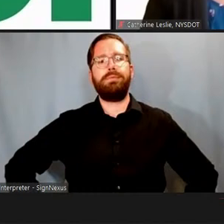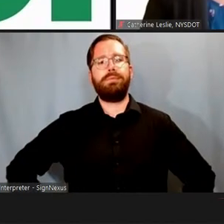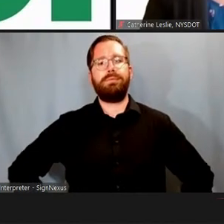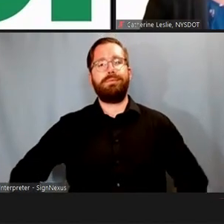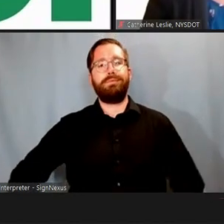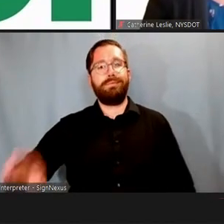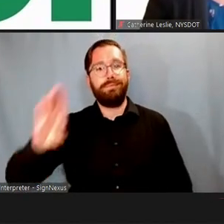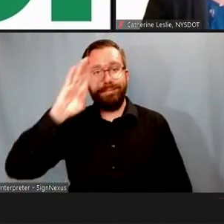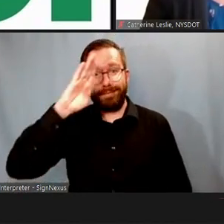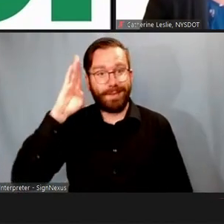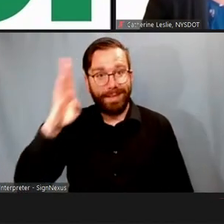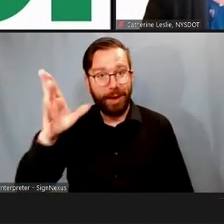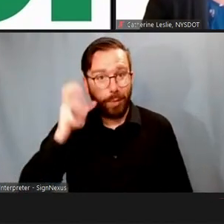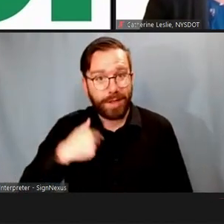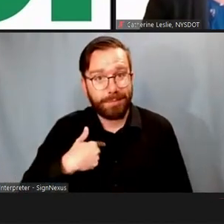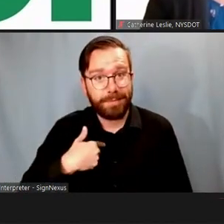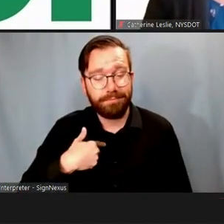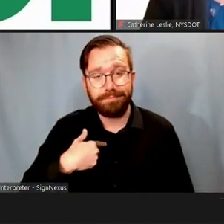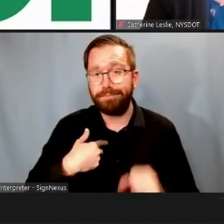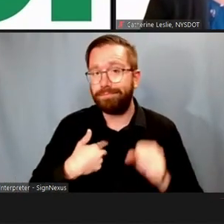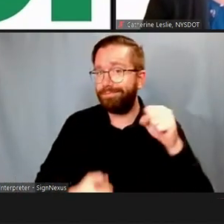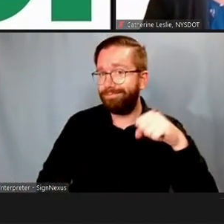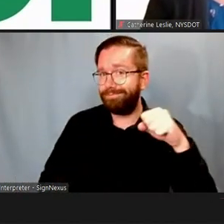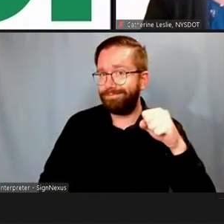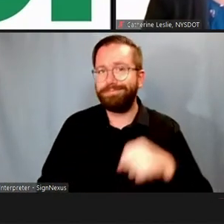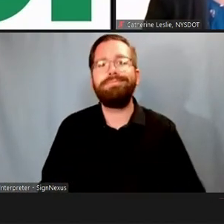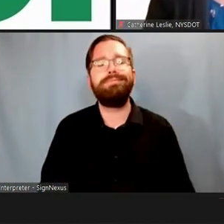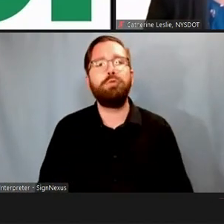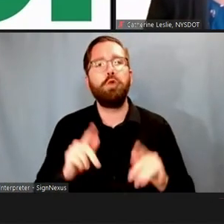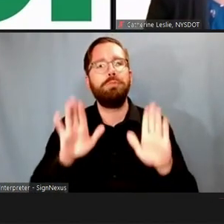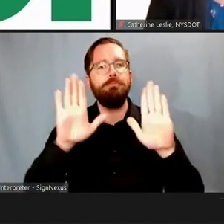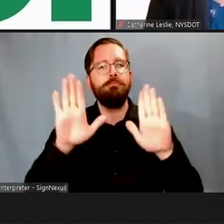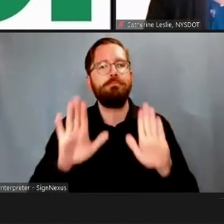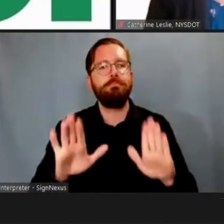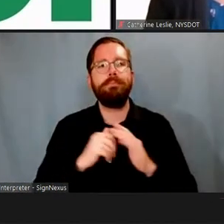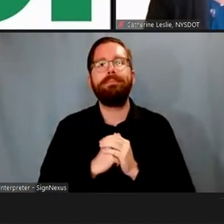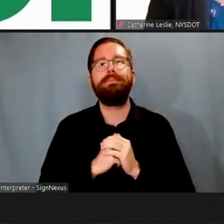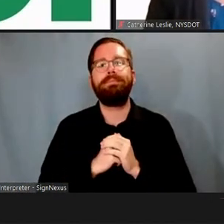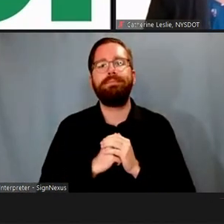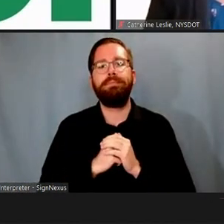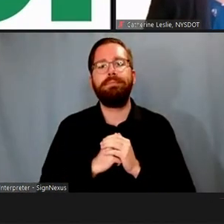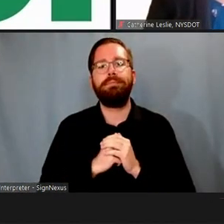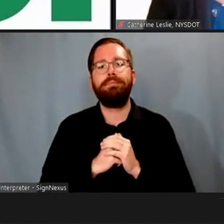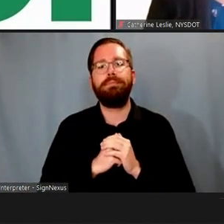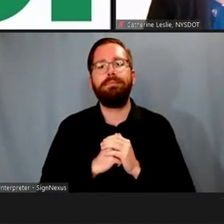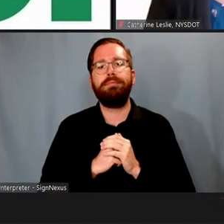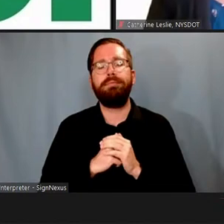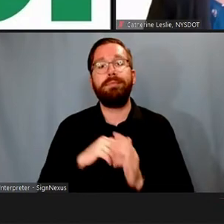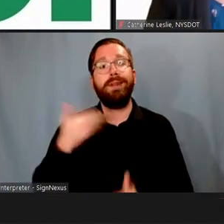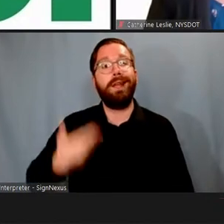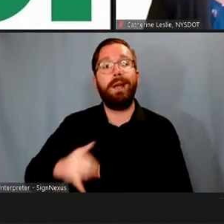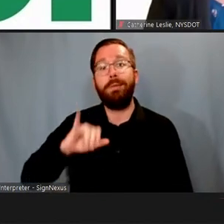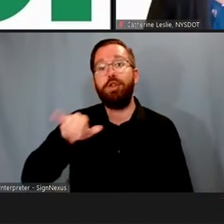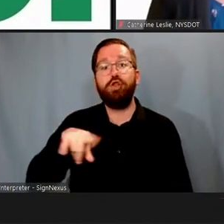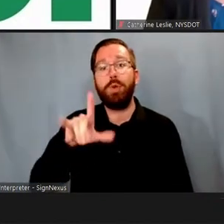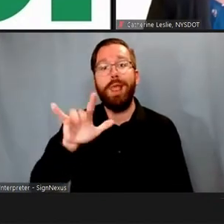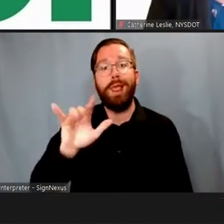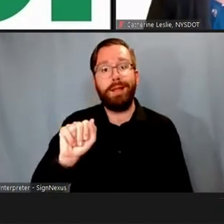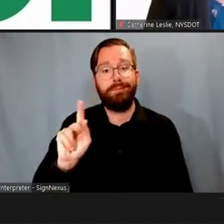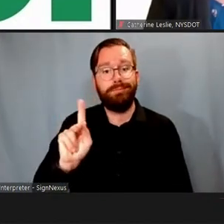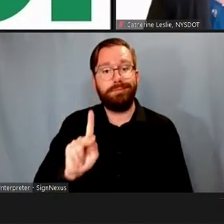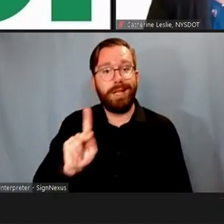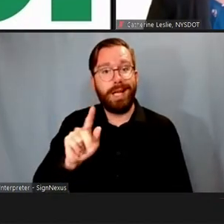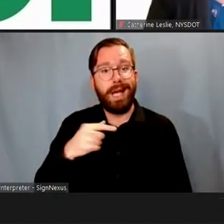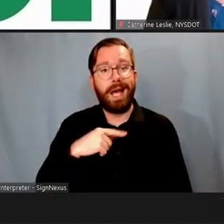hi can you hear me yes okay great um i am juliette kadleck i'm a single